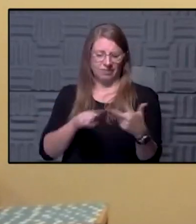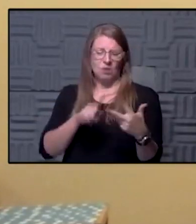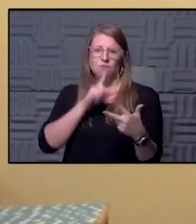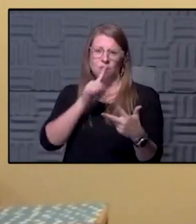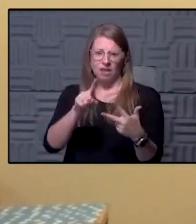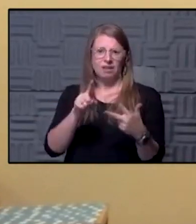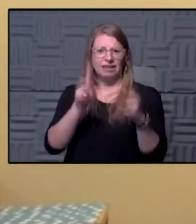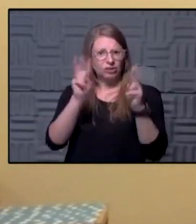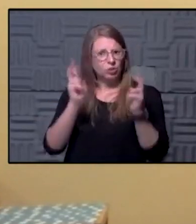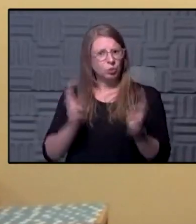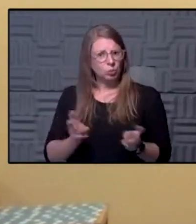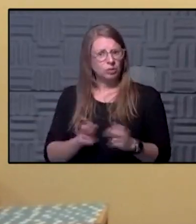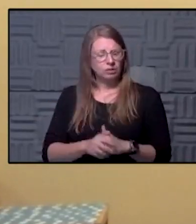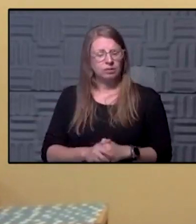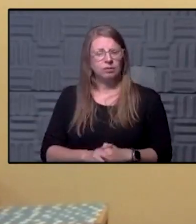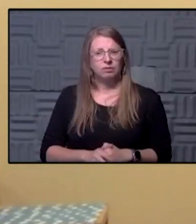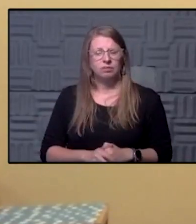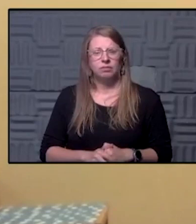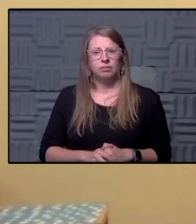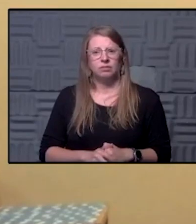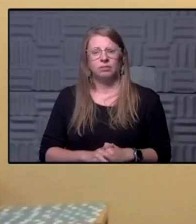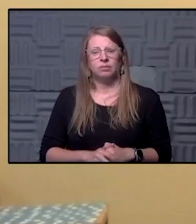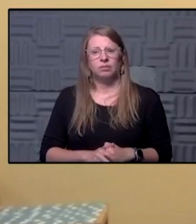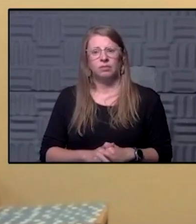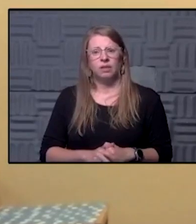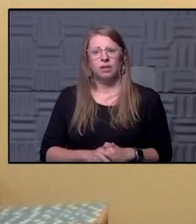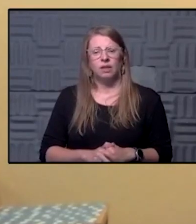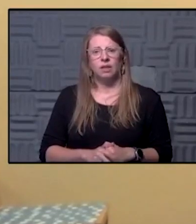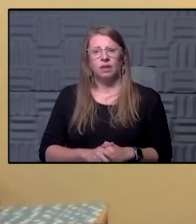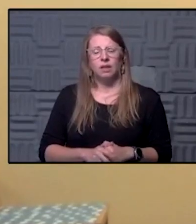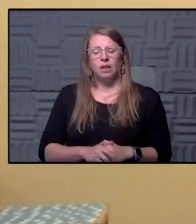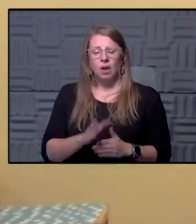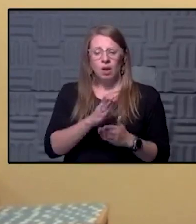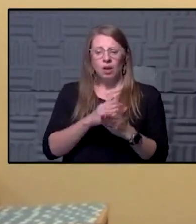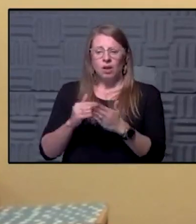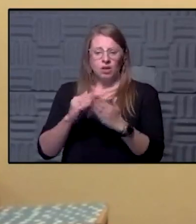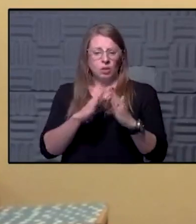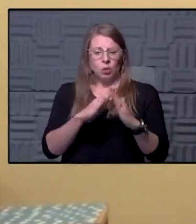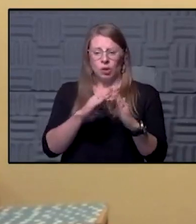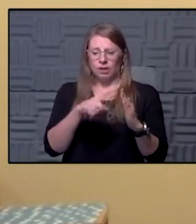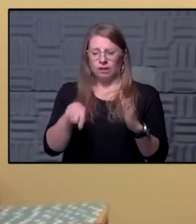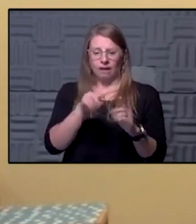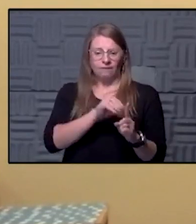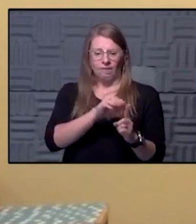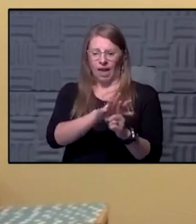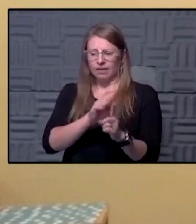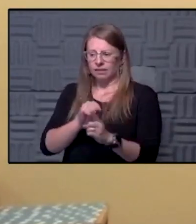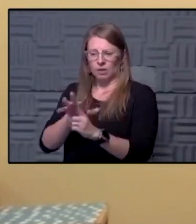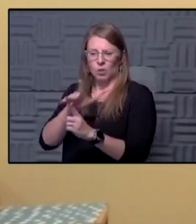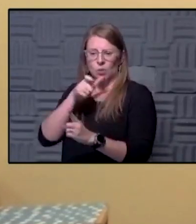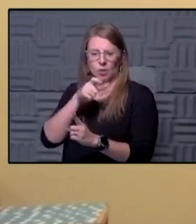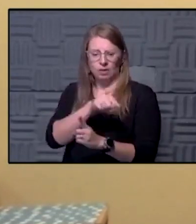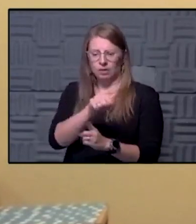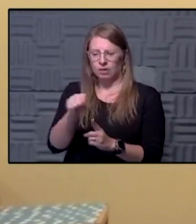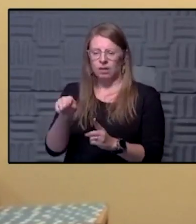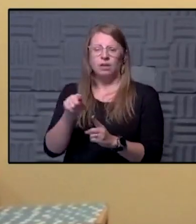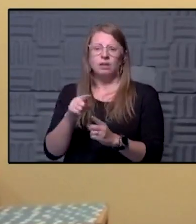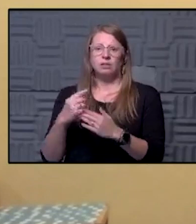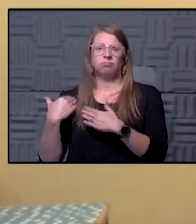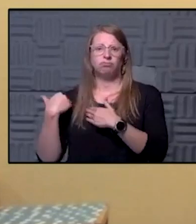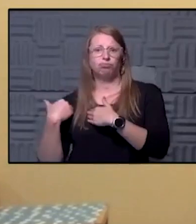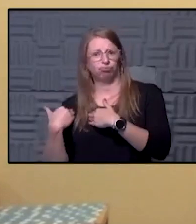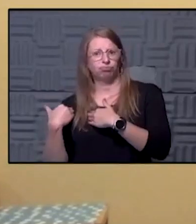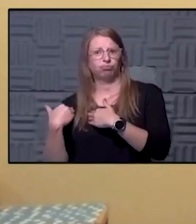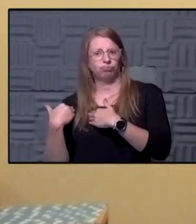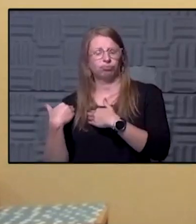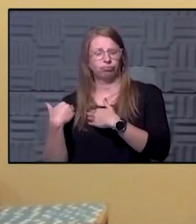And I think that the parts of the community that they affect, it just is another burden